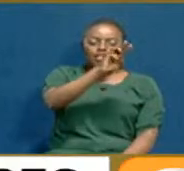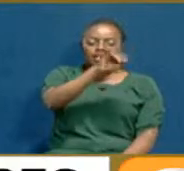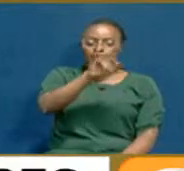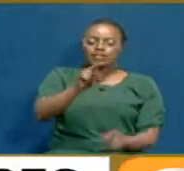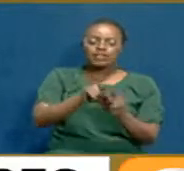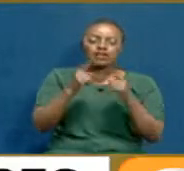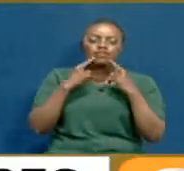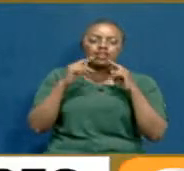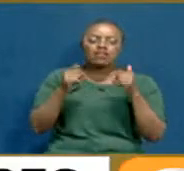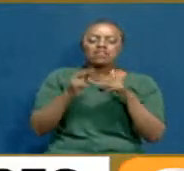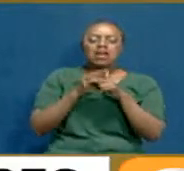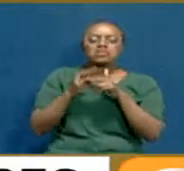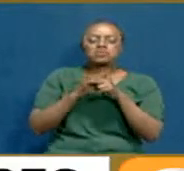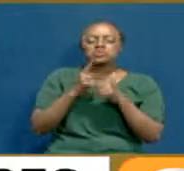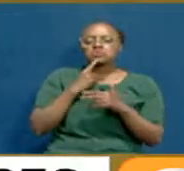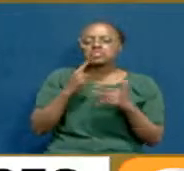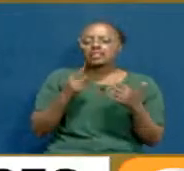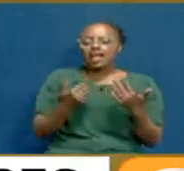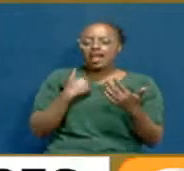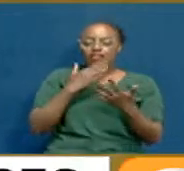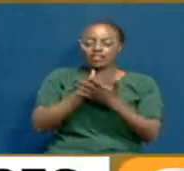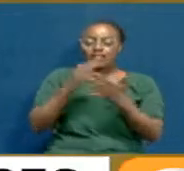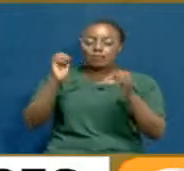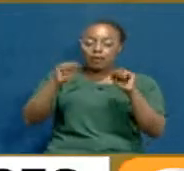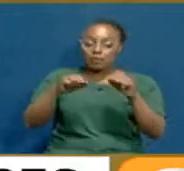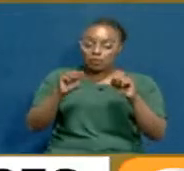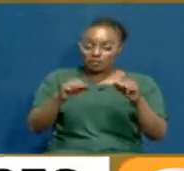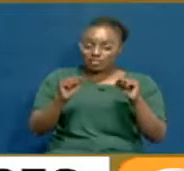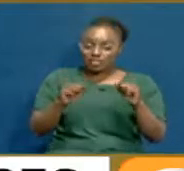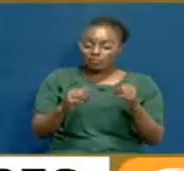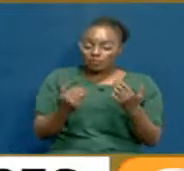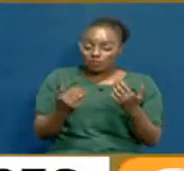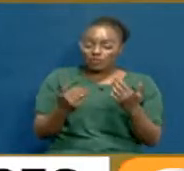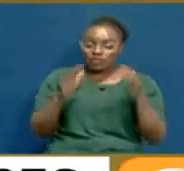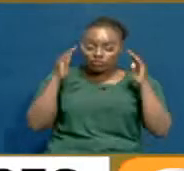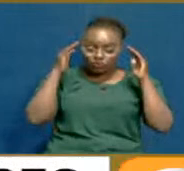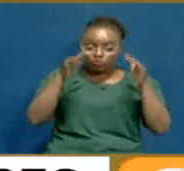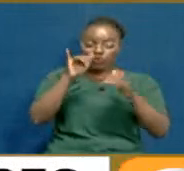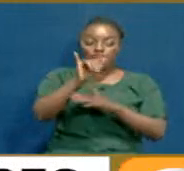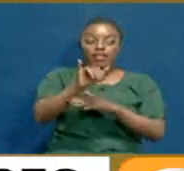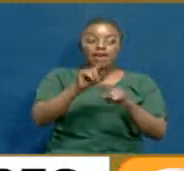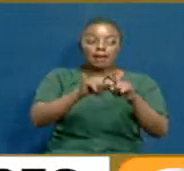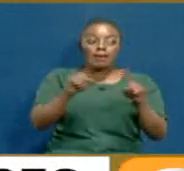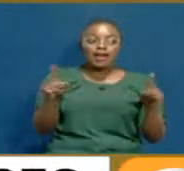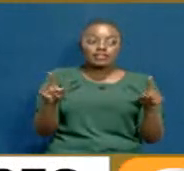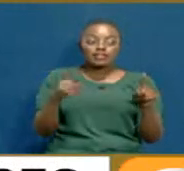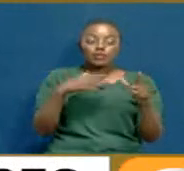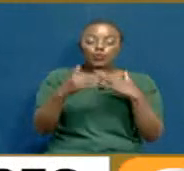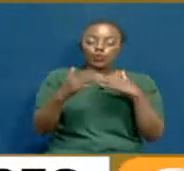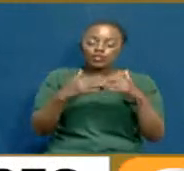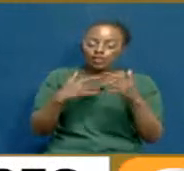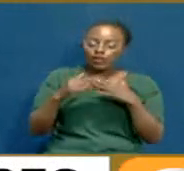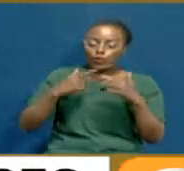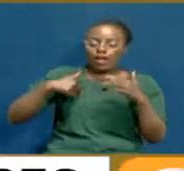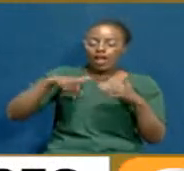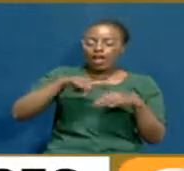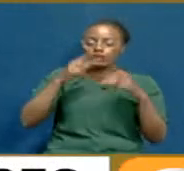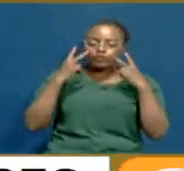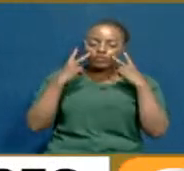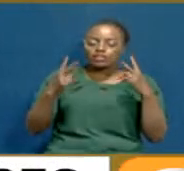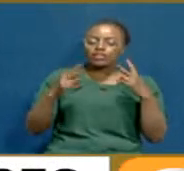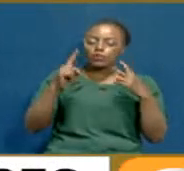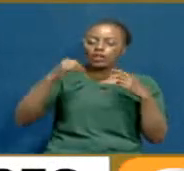So it's too soon to say that there's something that we can actually be able to look upon. What we've seen is one side saying that they're going to